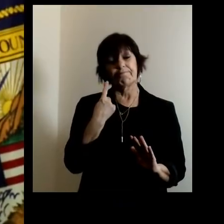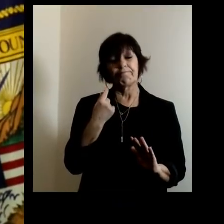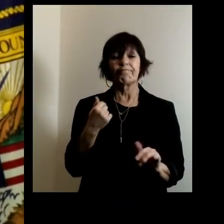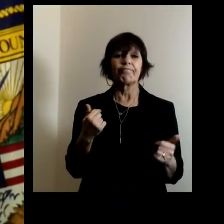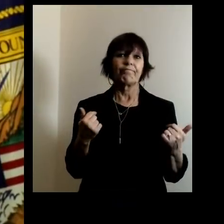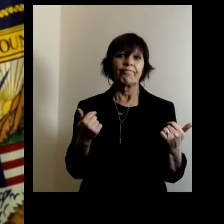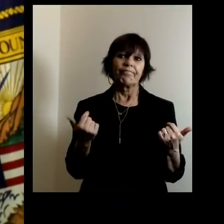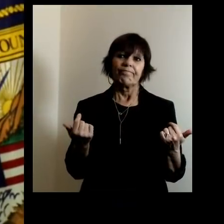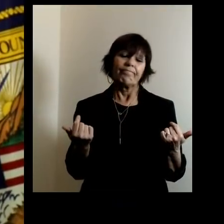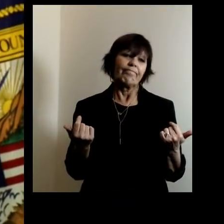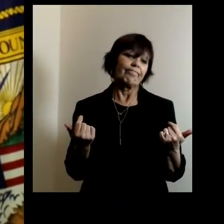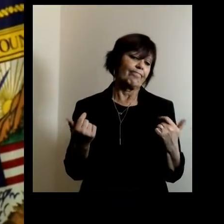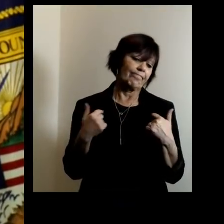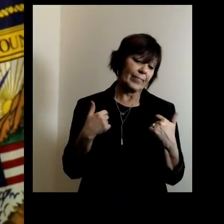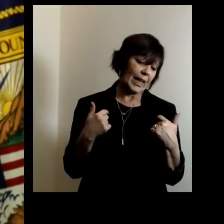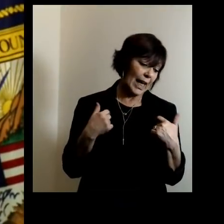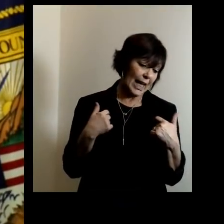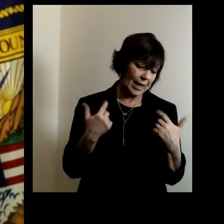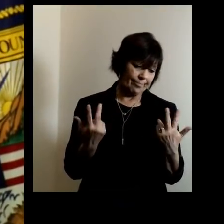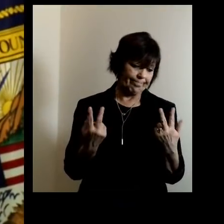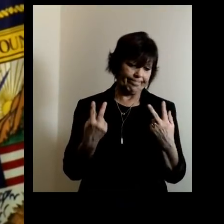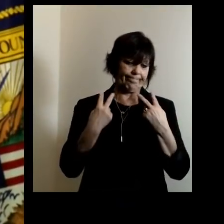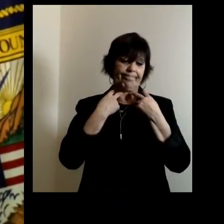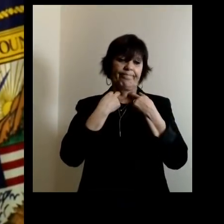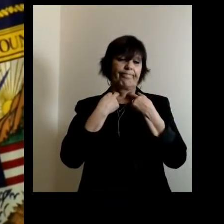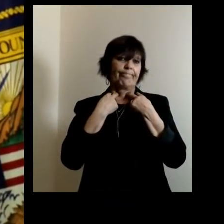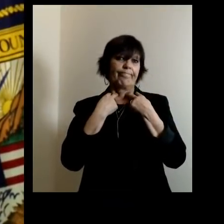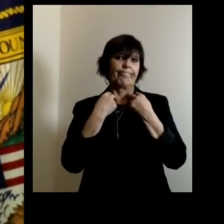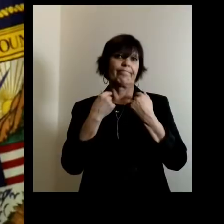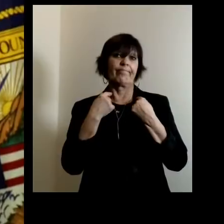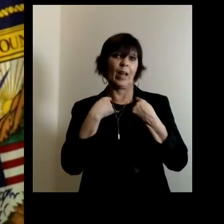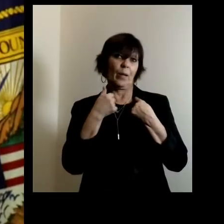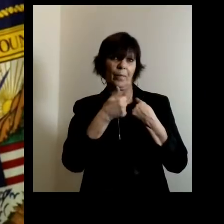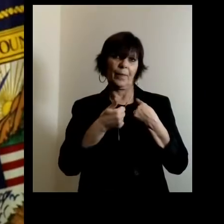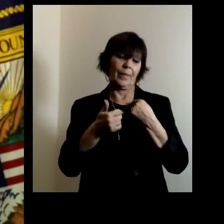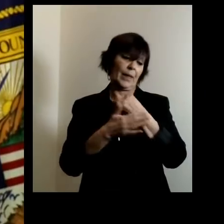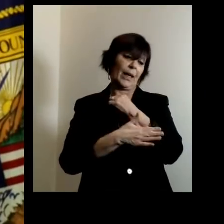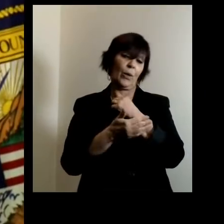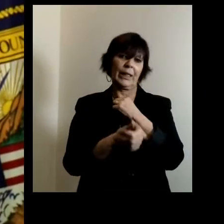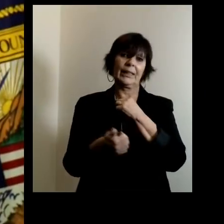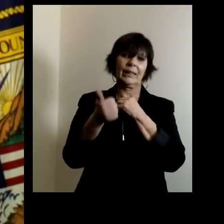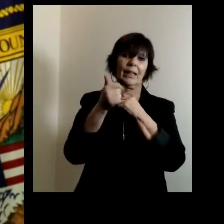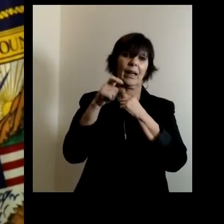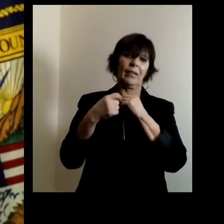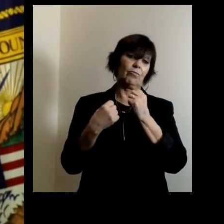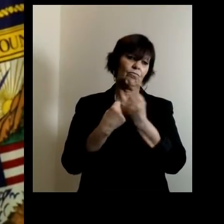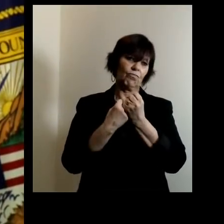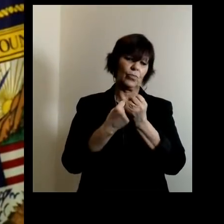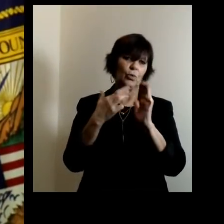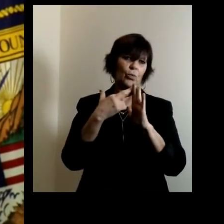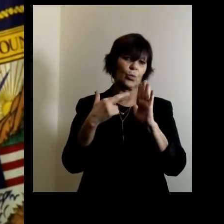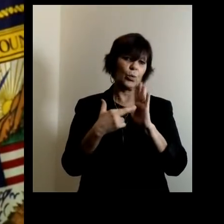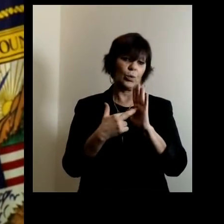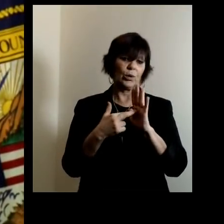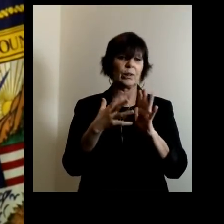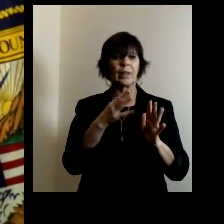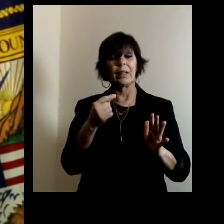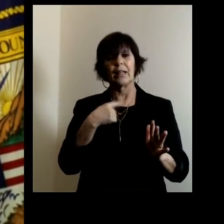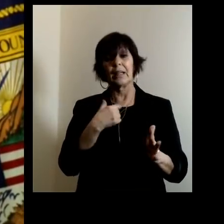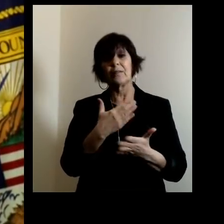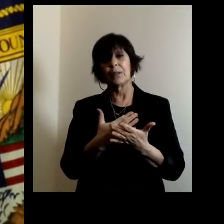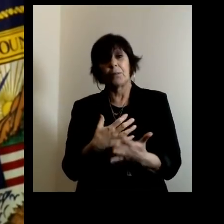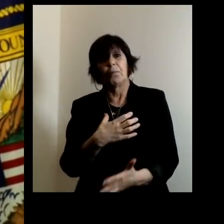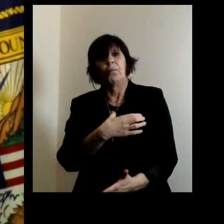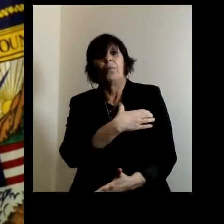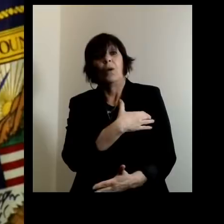certainly in a position where I am the county executive and I have to enforce the rules. I also have powers associated with what we do